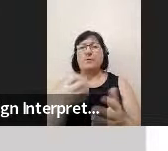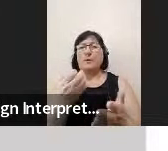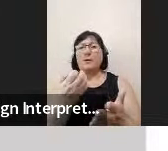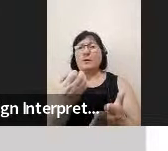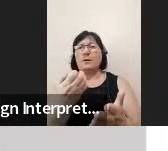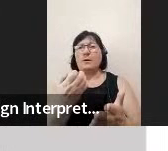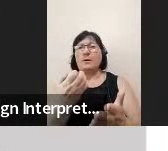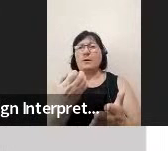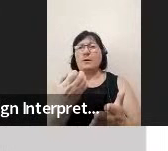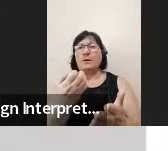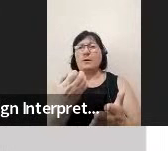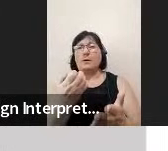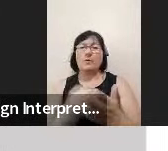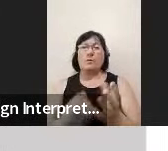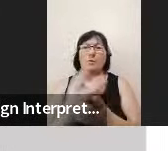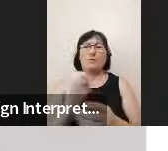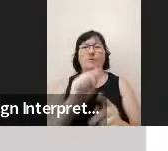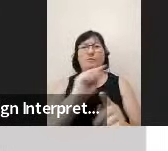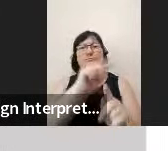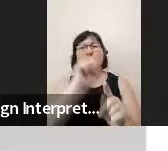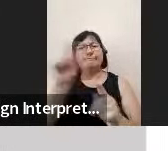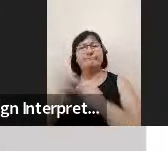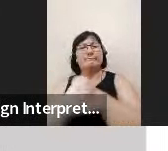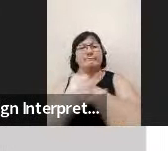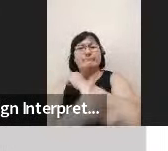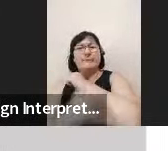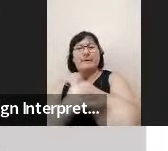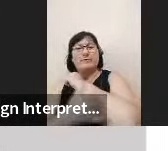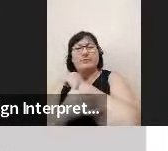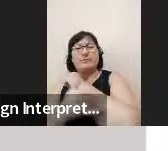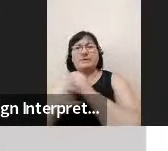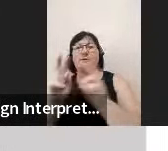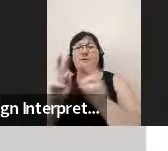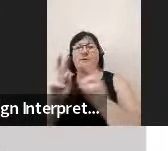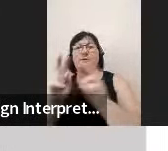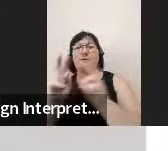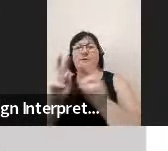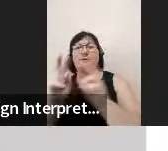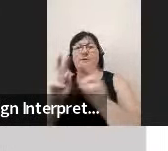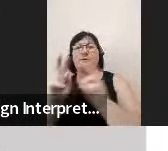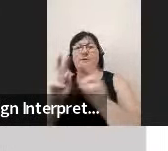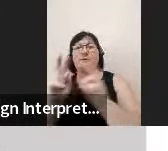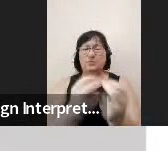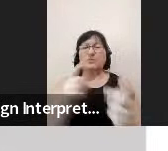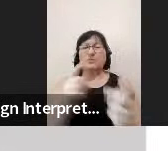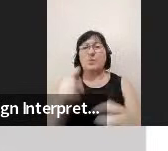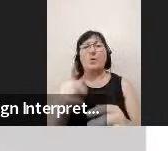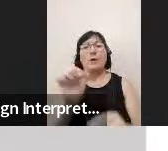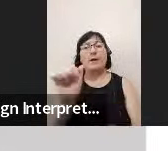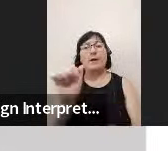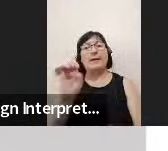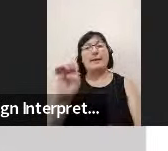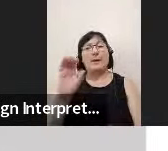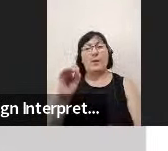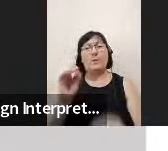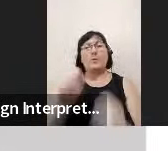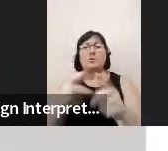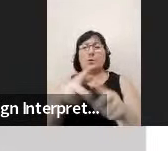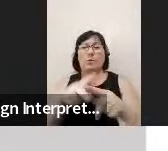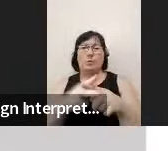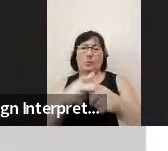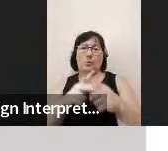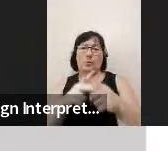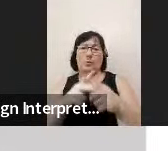different nationalities, AEO became a tool that could assist those countries in improving their